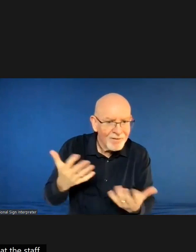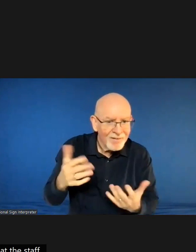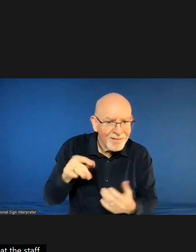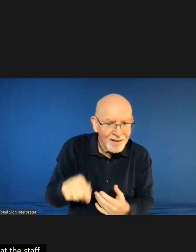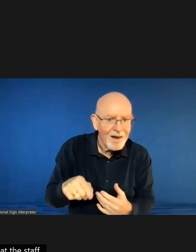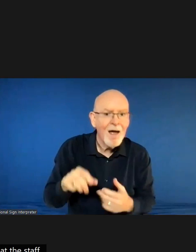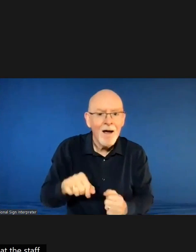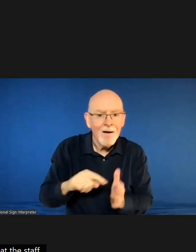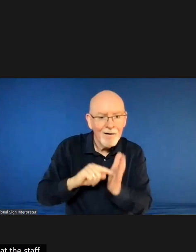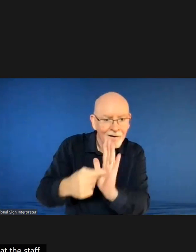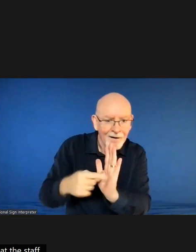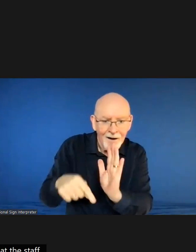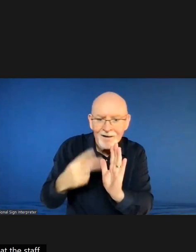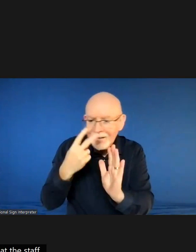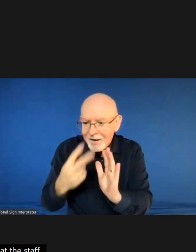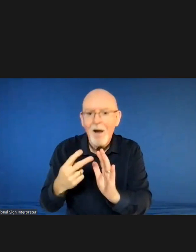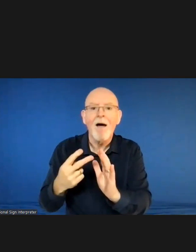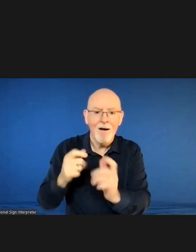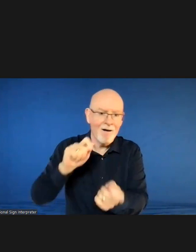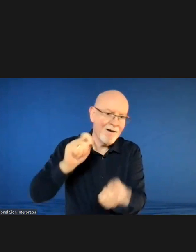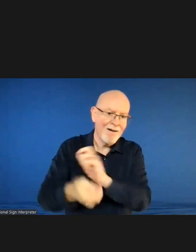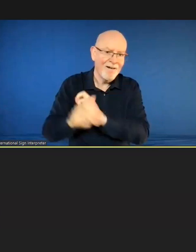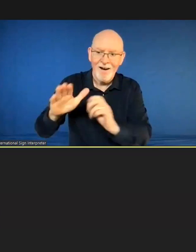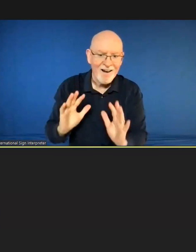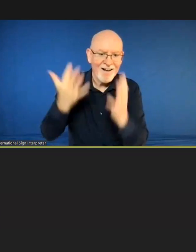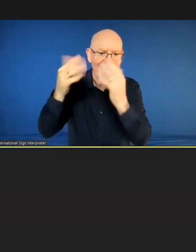families. Thank you.